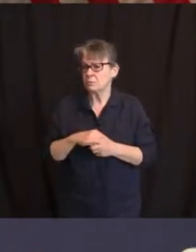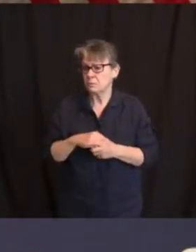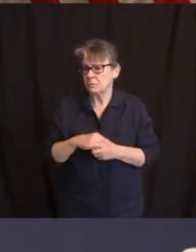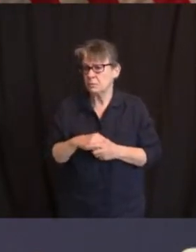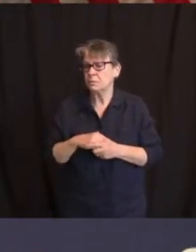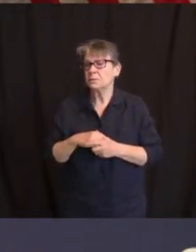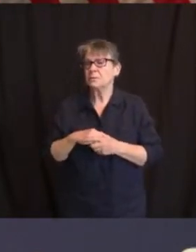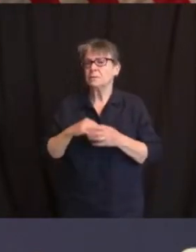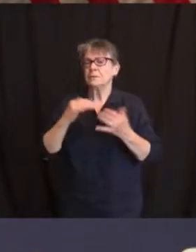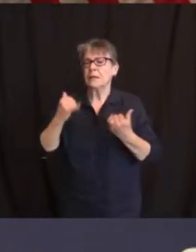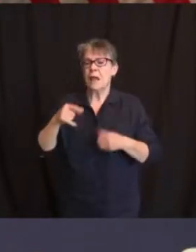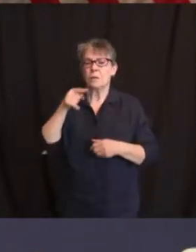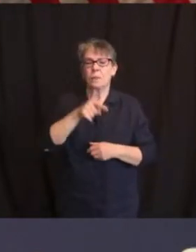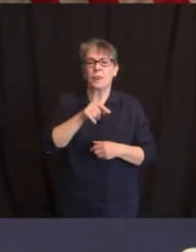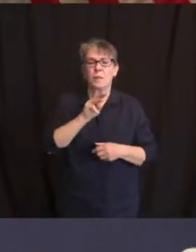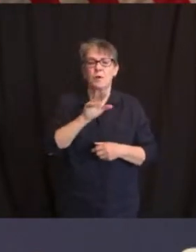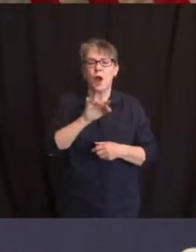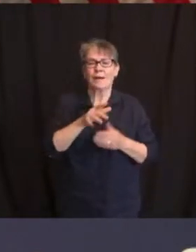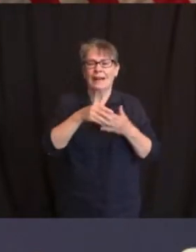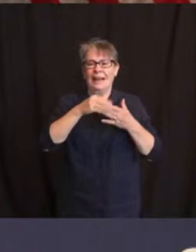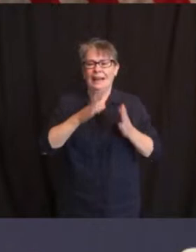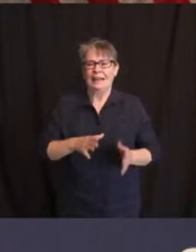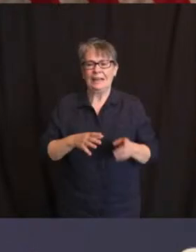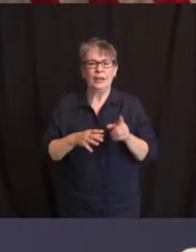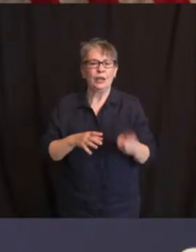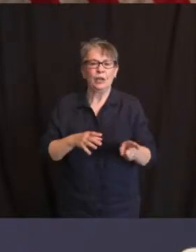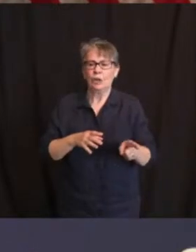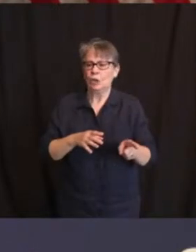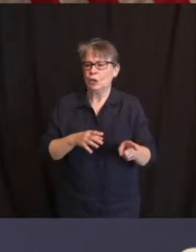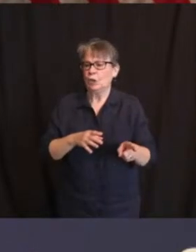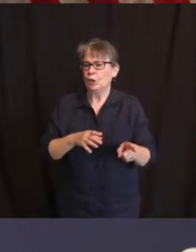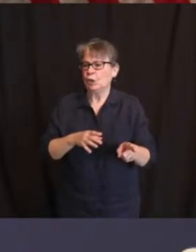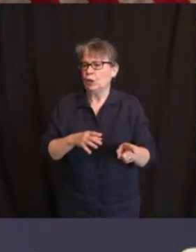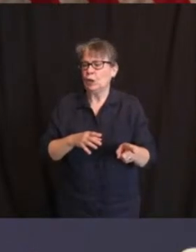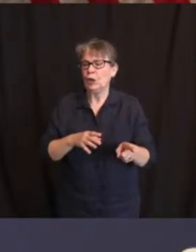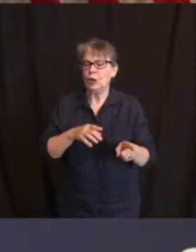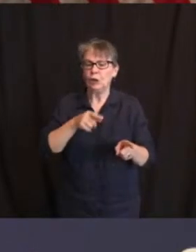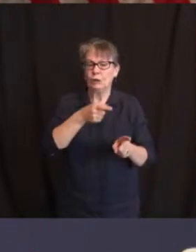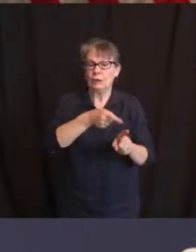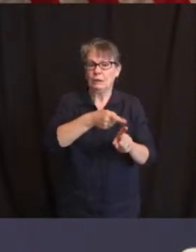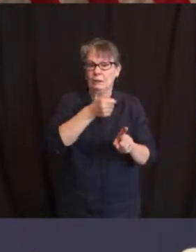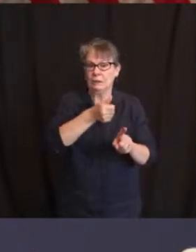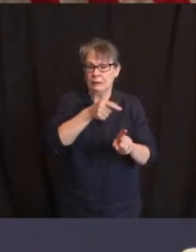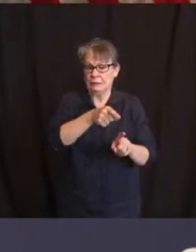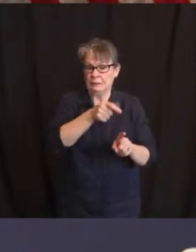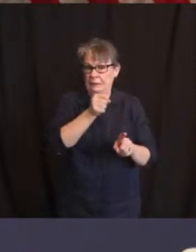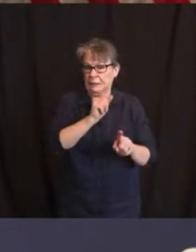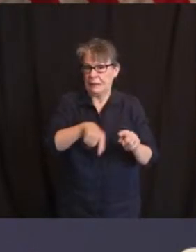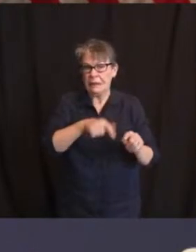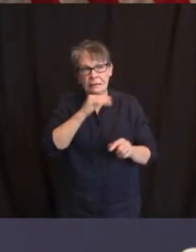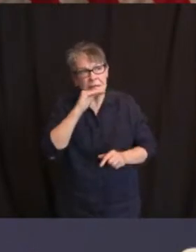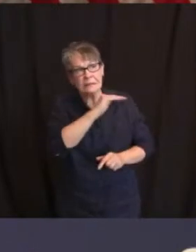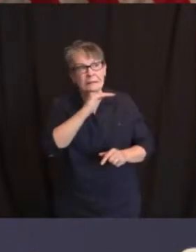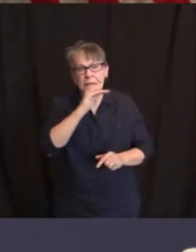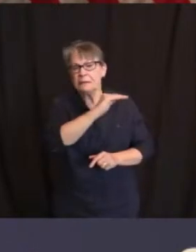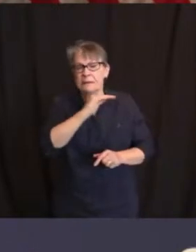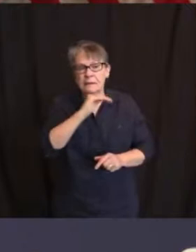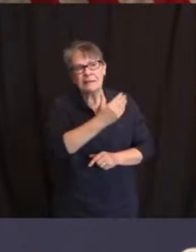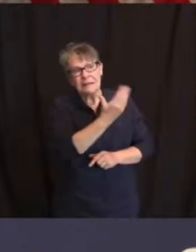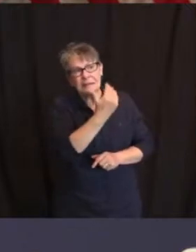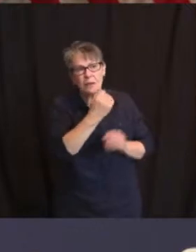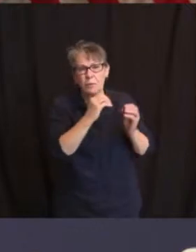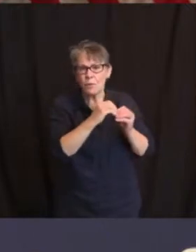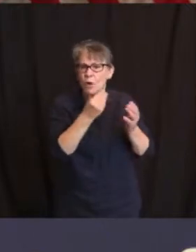we need our legislative partners. We need our federal delegation. We need the Trump administration. We